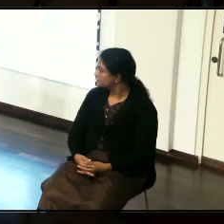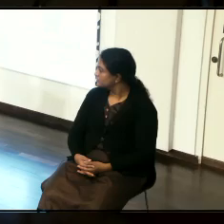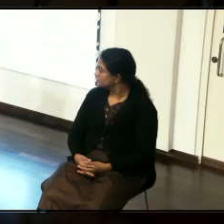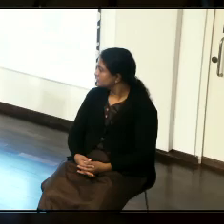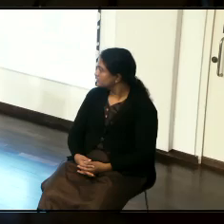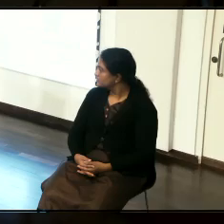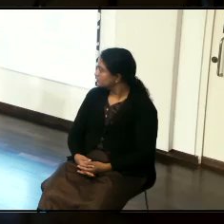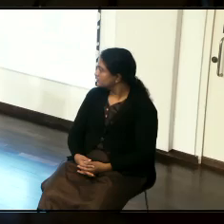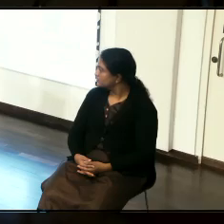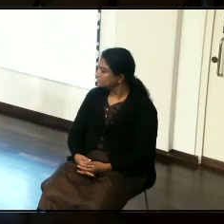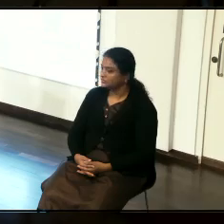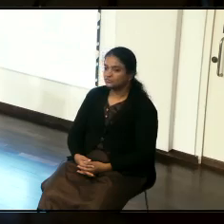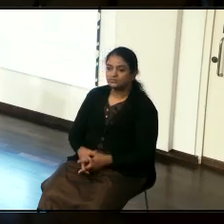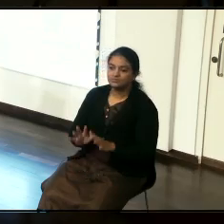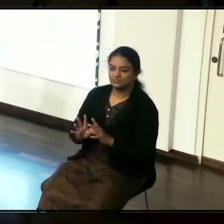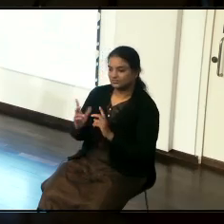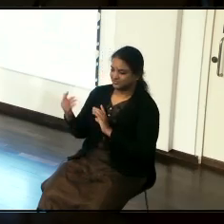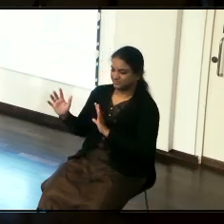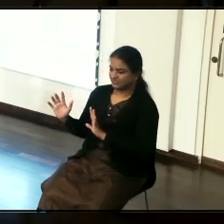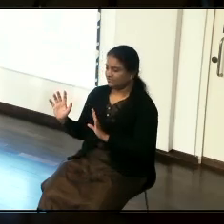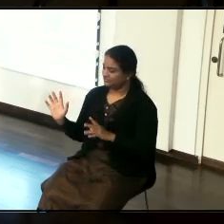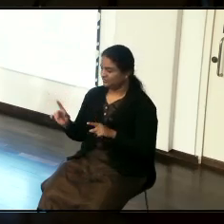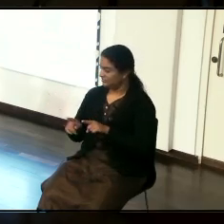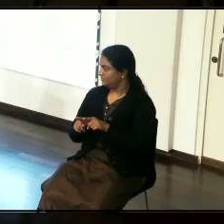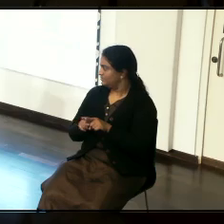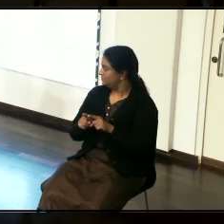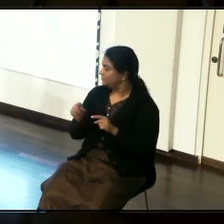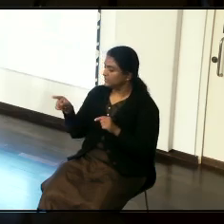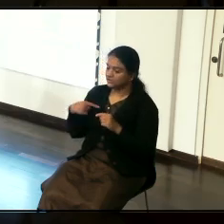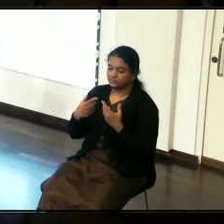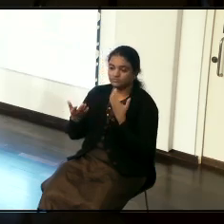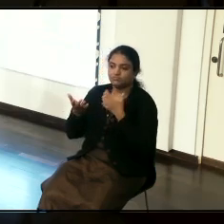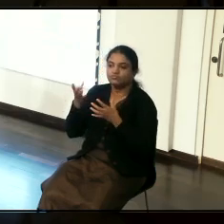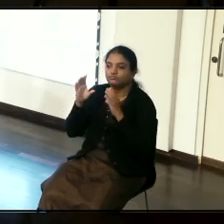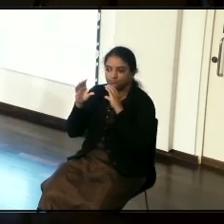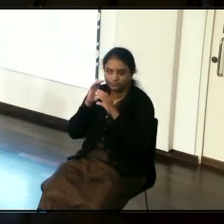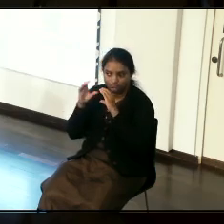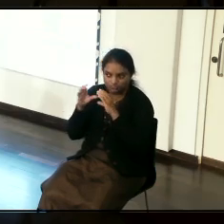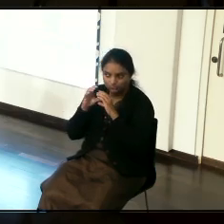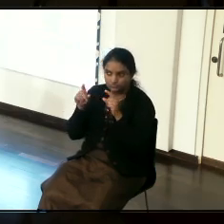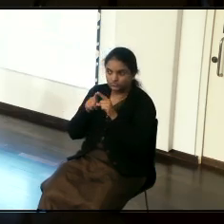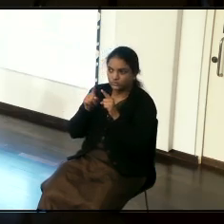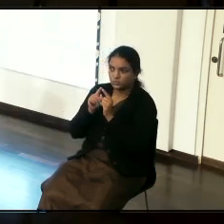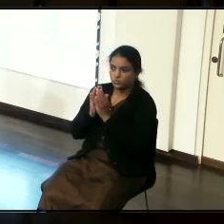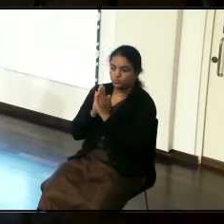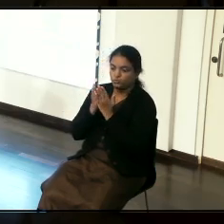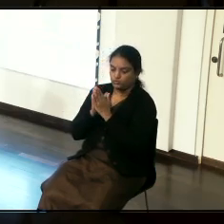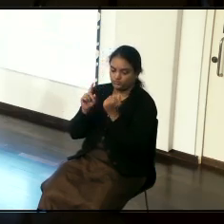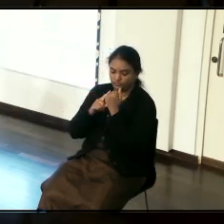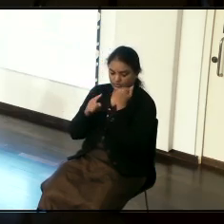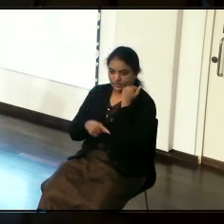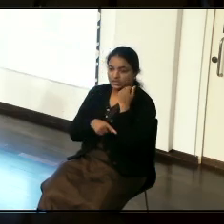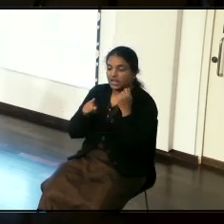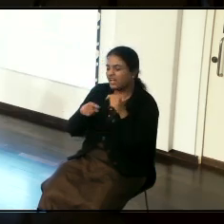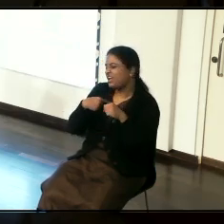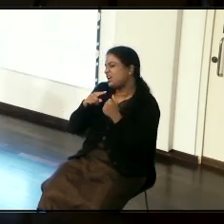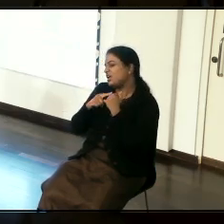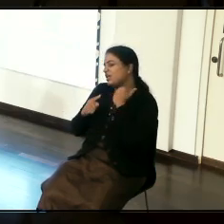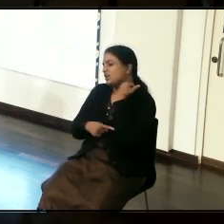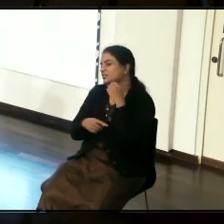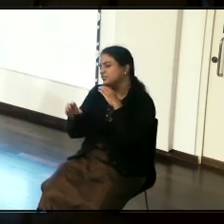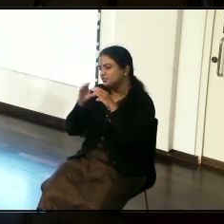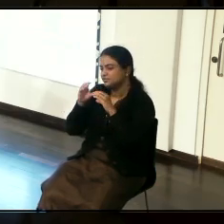So I started this conversation at the end of the book, and now I'd like to end this part of the conversation by going to the